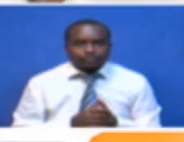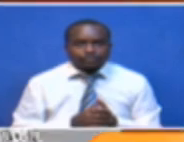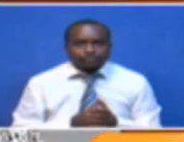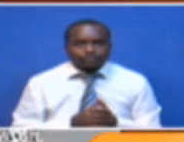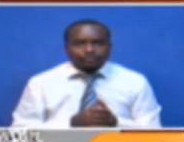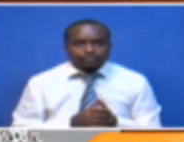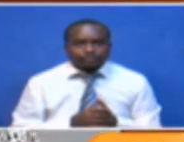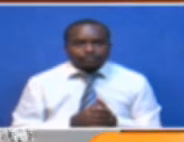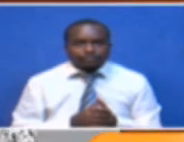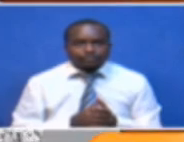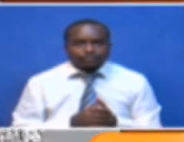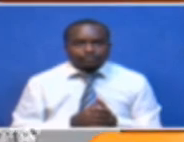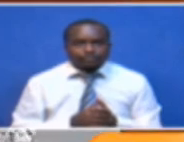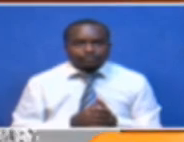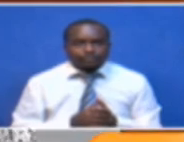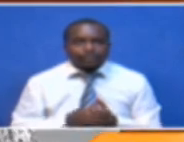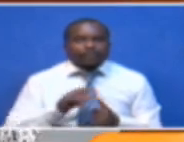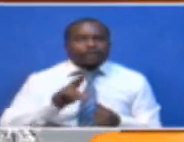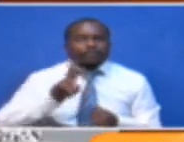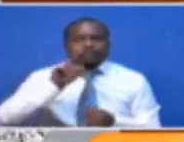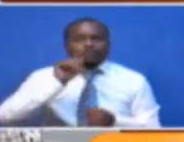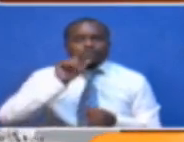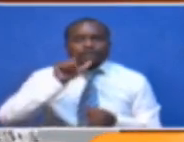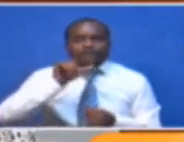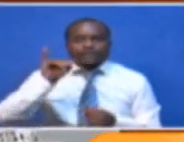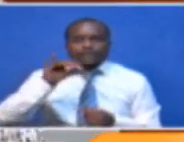This place, Otali College,